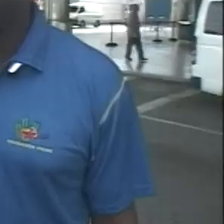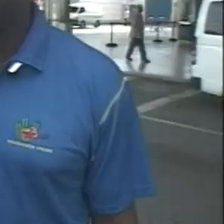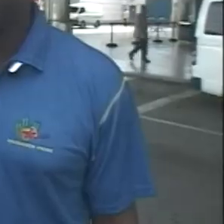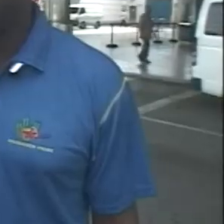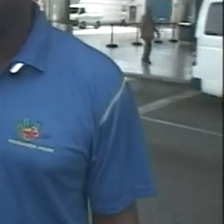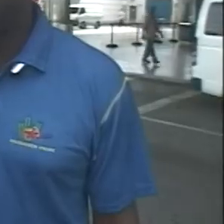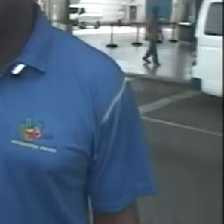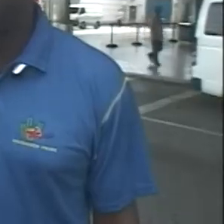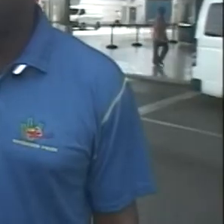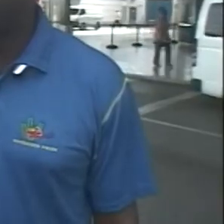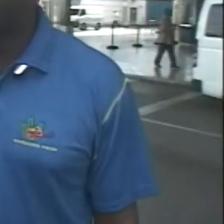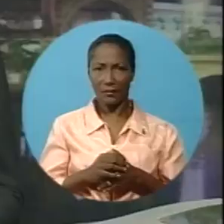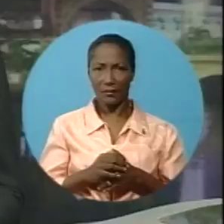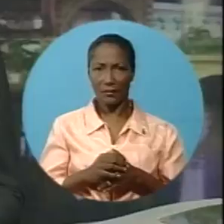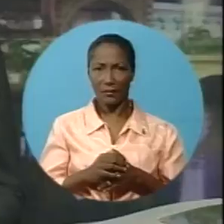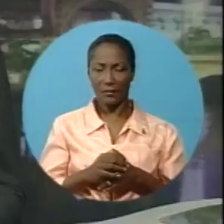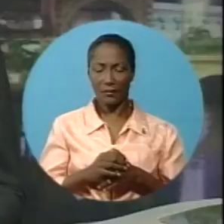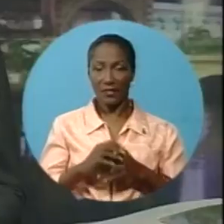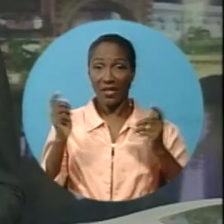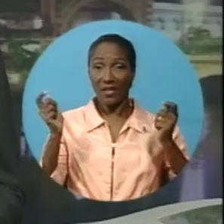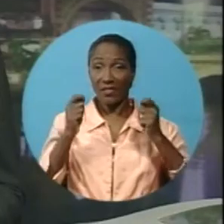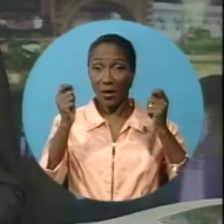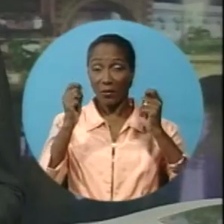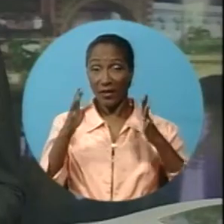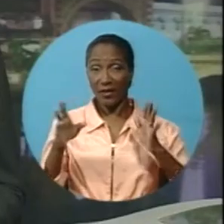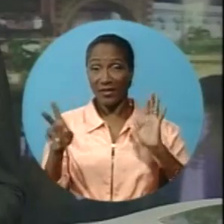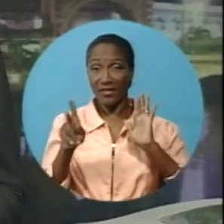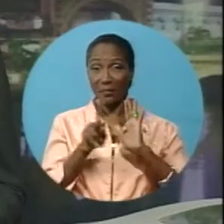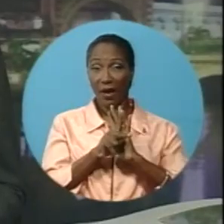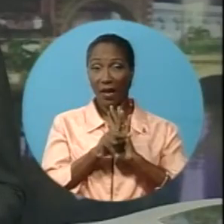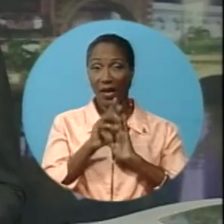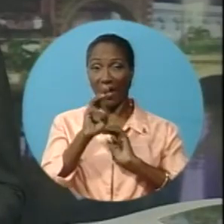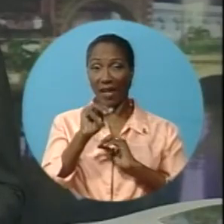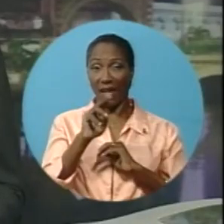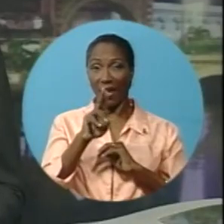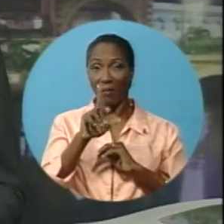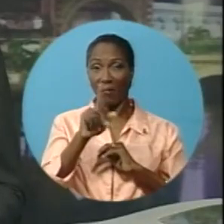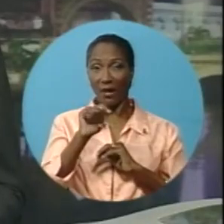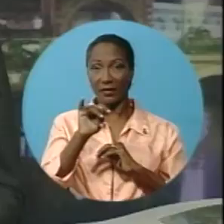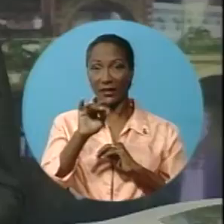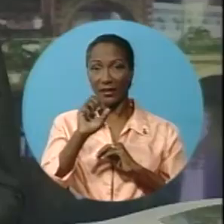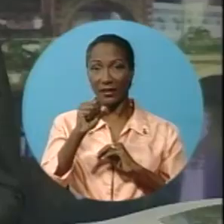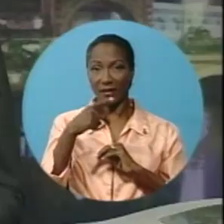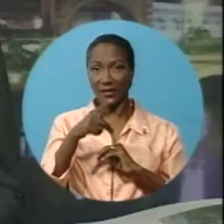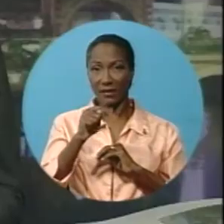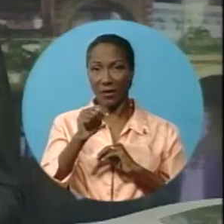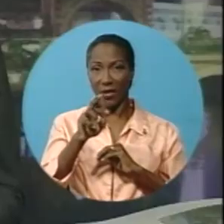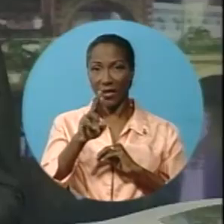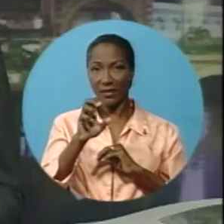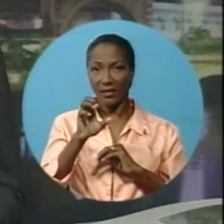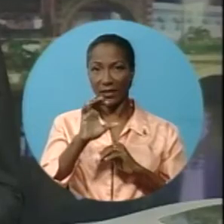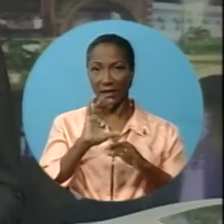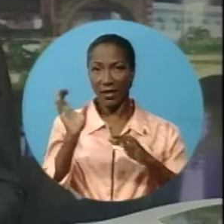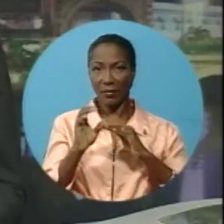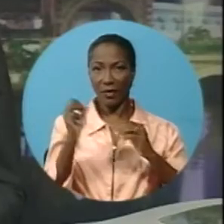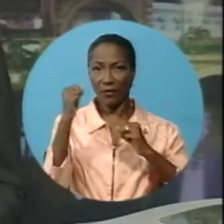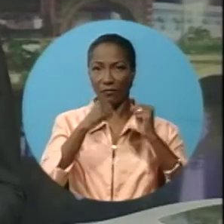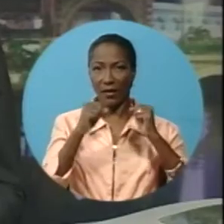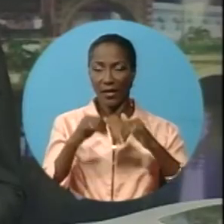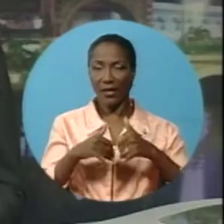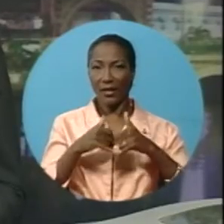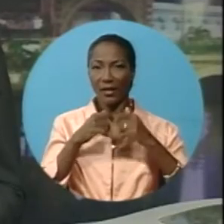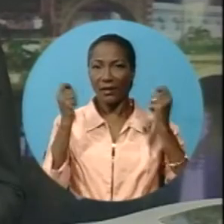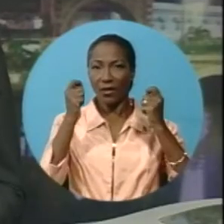will happen come the end of the season. Well, the champ is back. Multi-Spartan Caribbean Fight Championship title holder